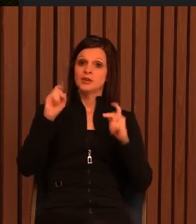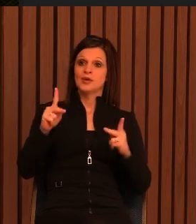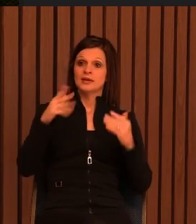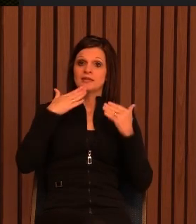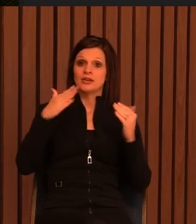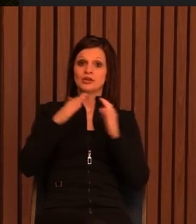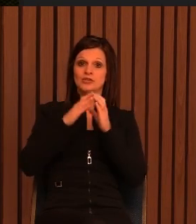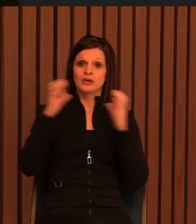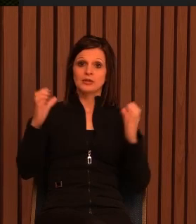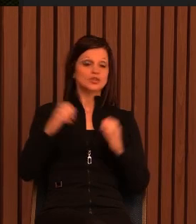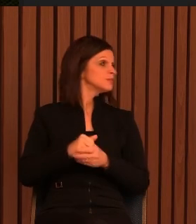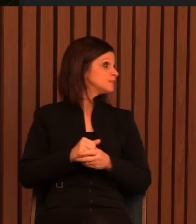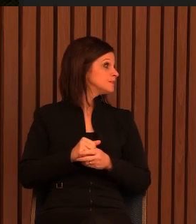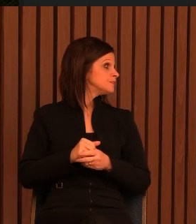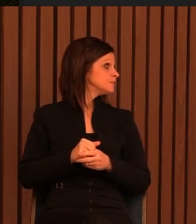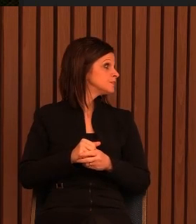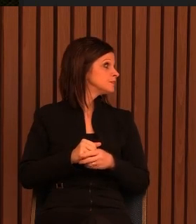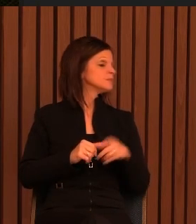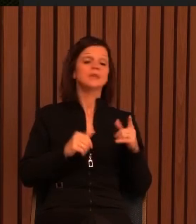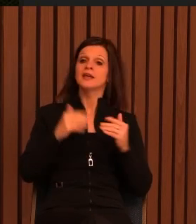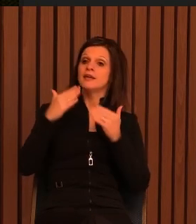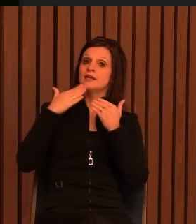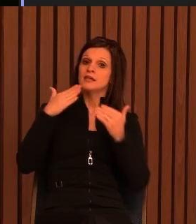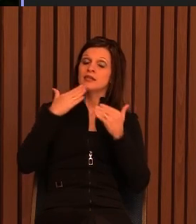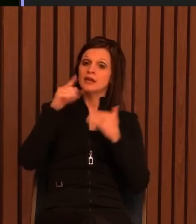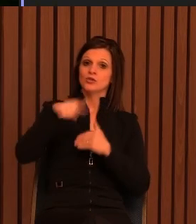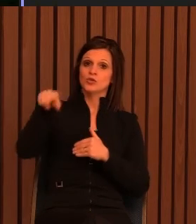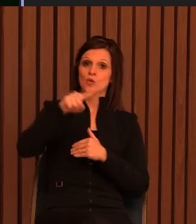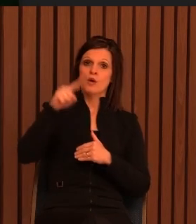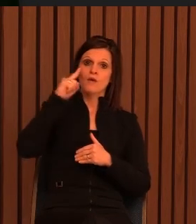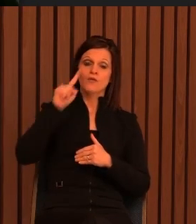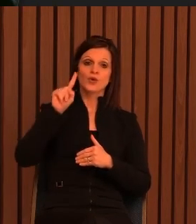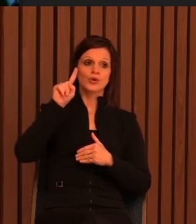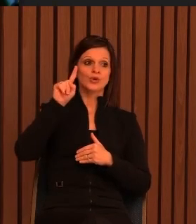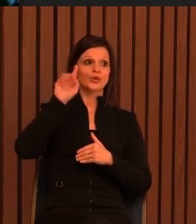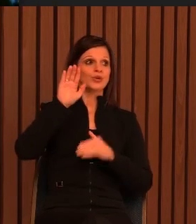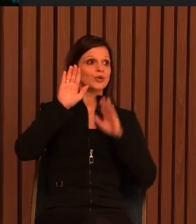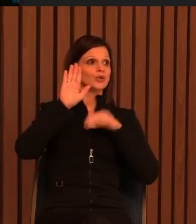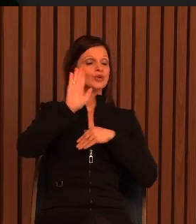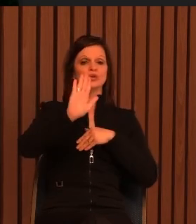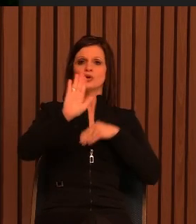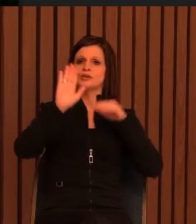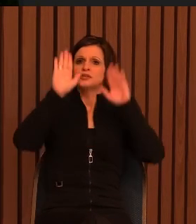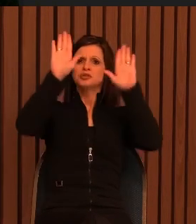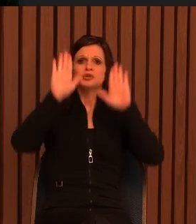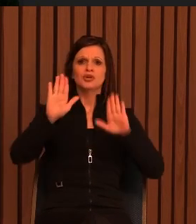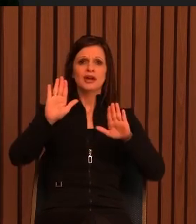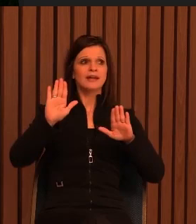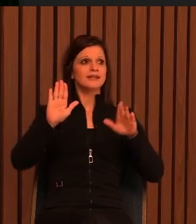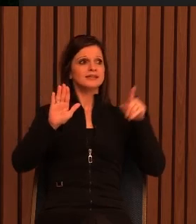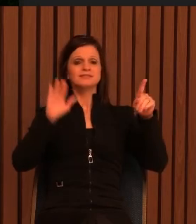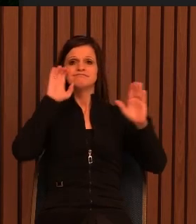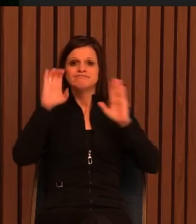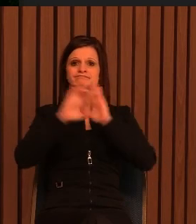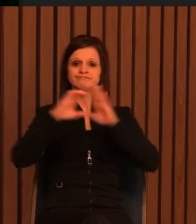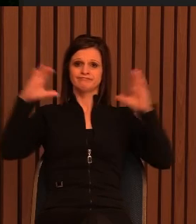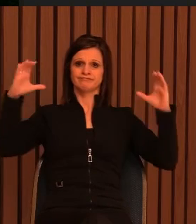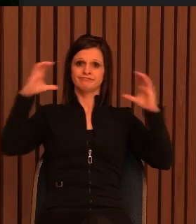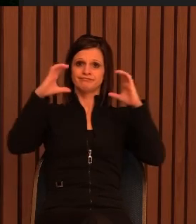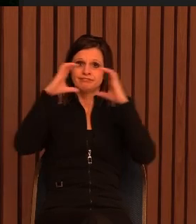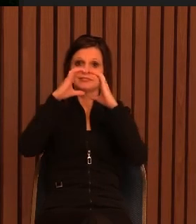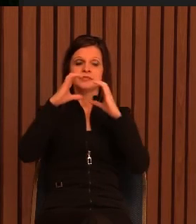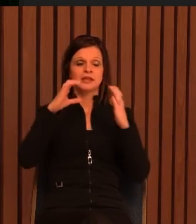very much. So thank you all for your great graphic and explanation. I'm really excited